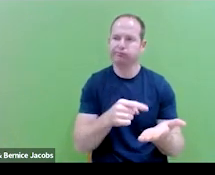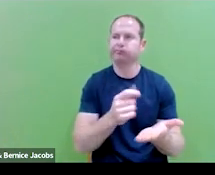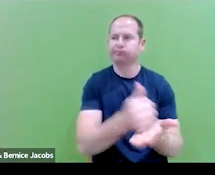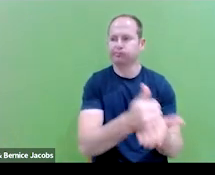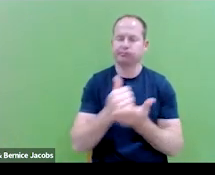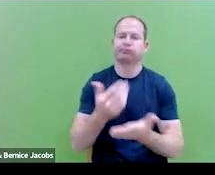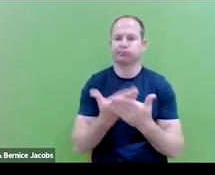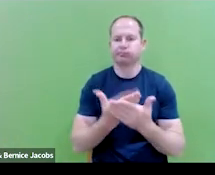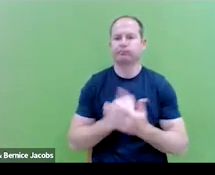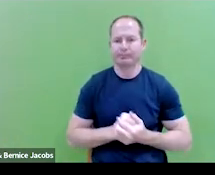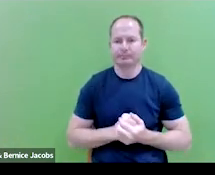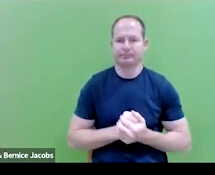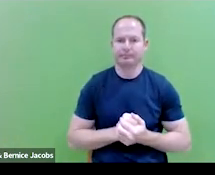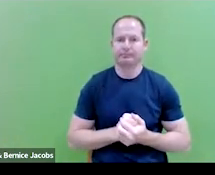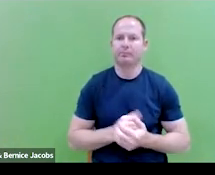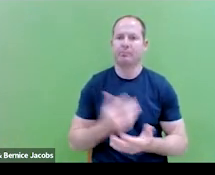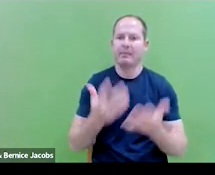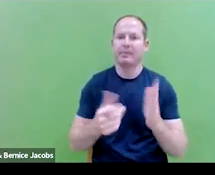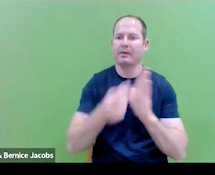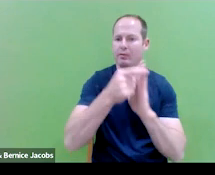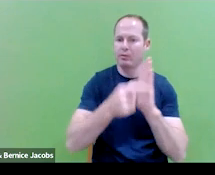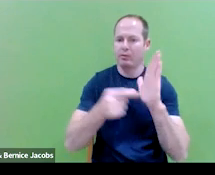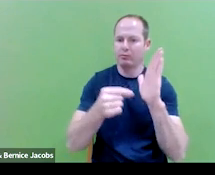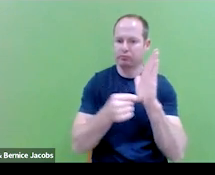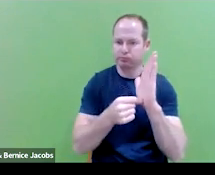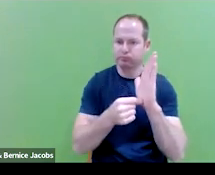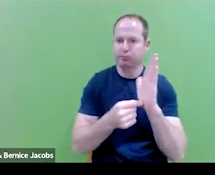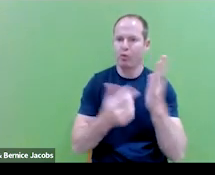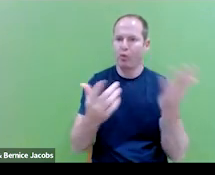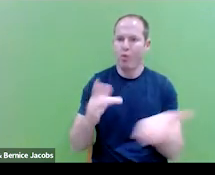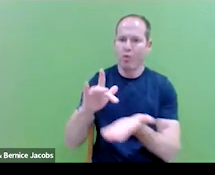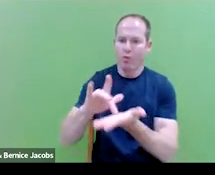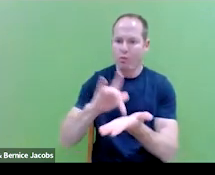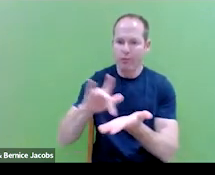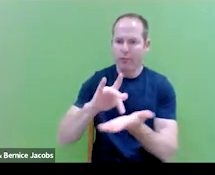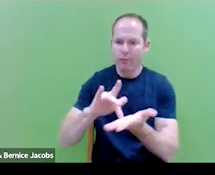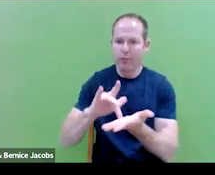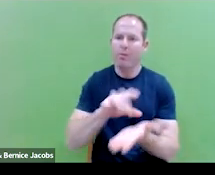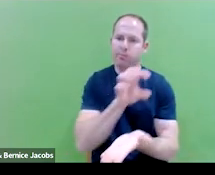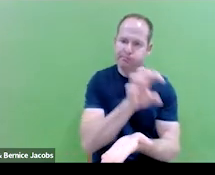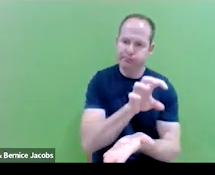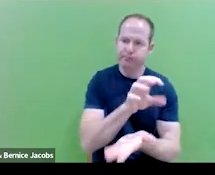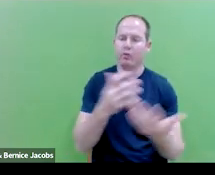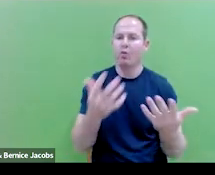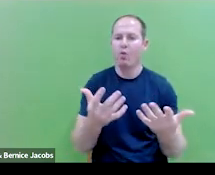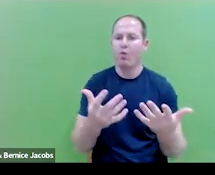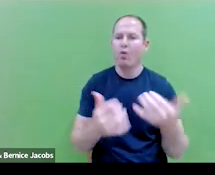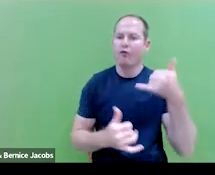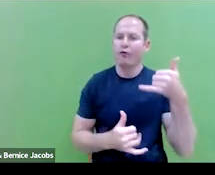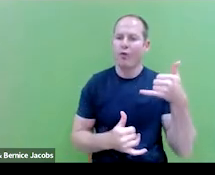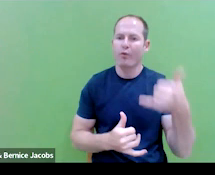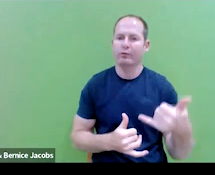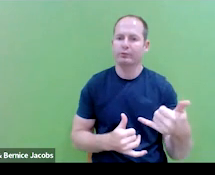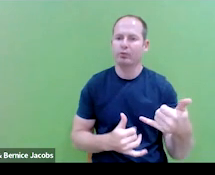good. So your calendar icon, for example, your calculator icon, for example, your camera, your